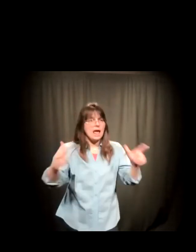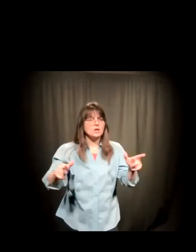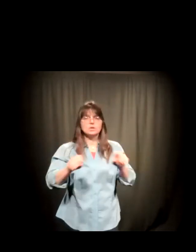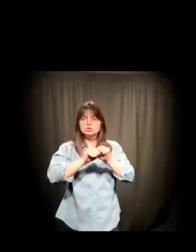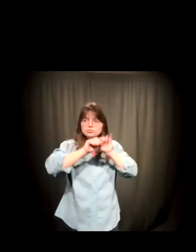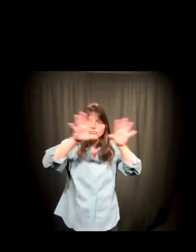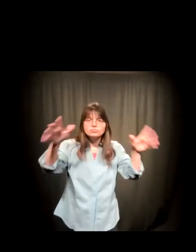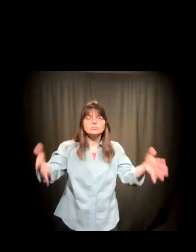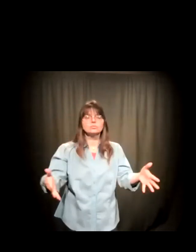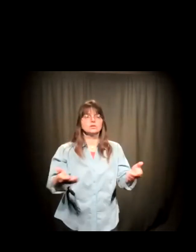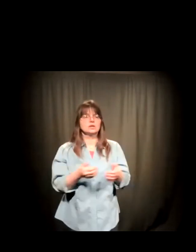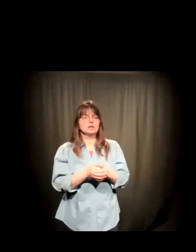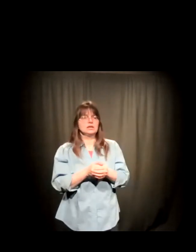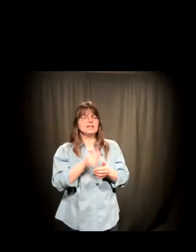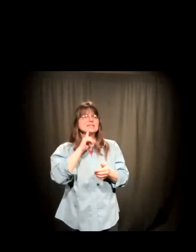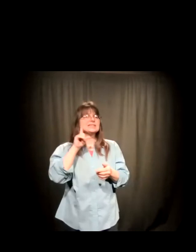remained at risk.